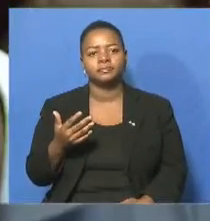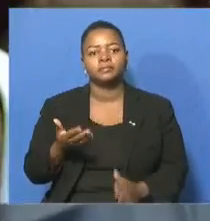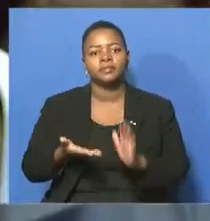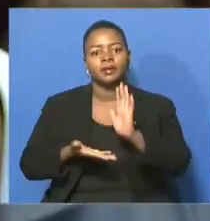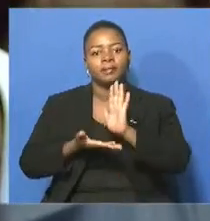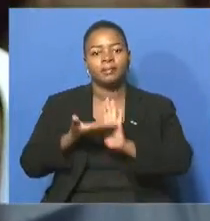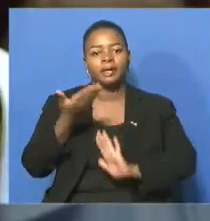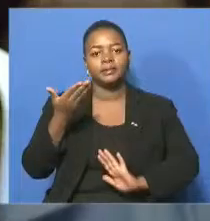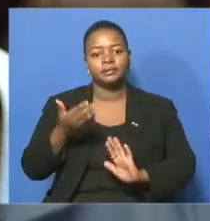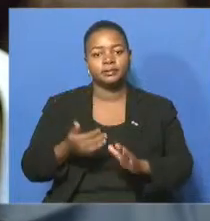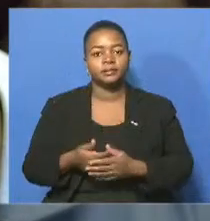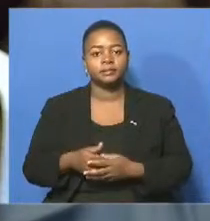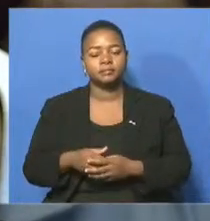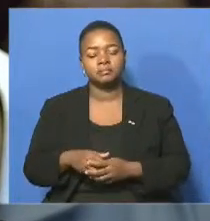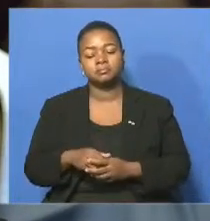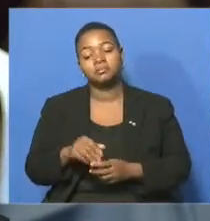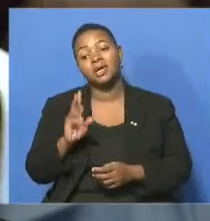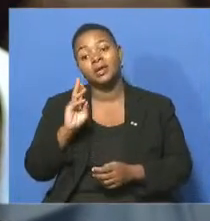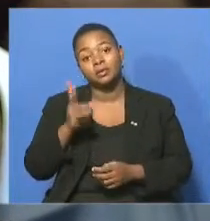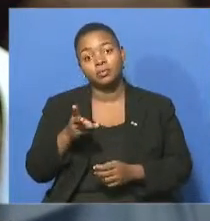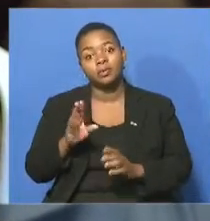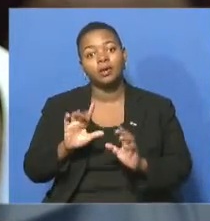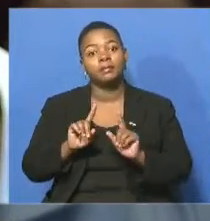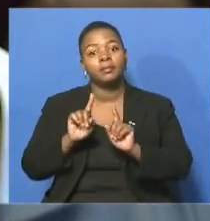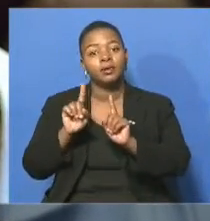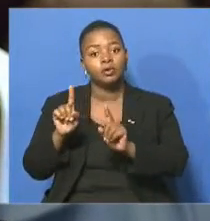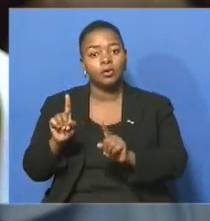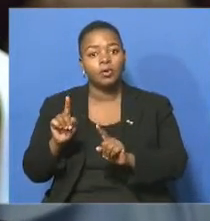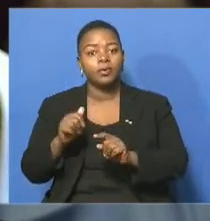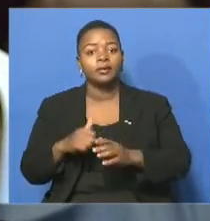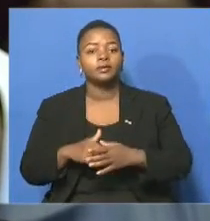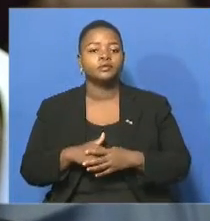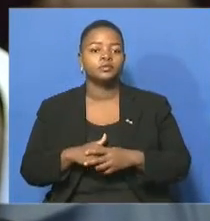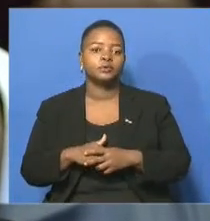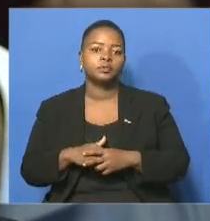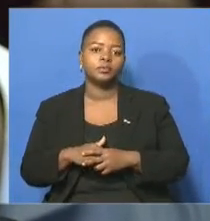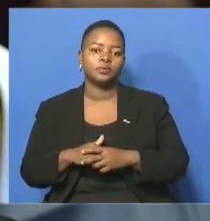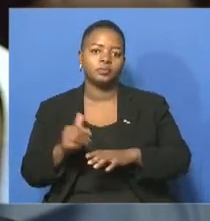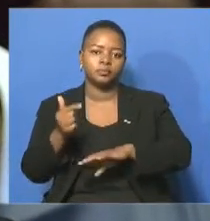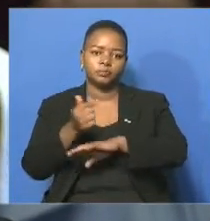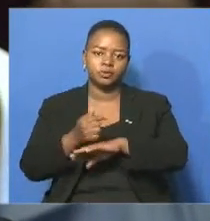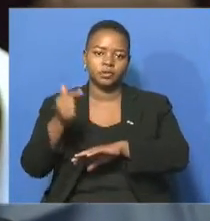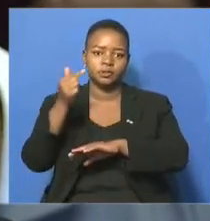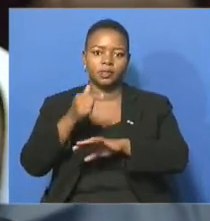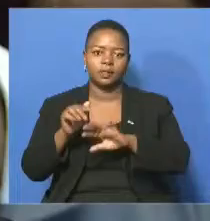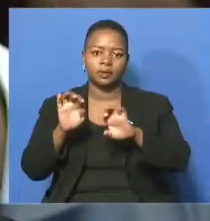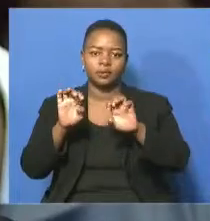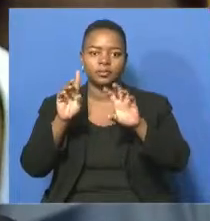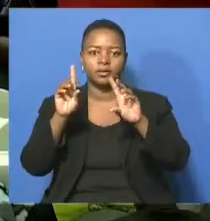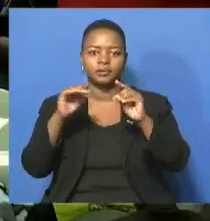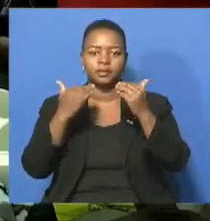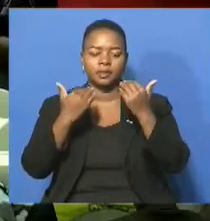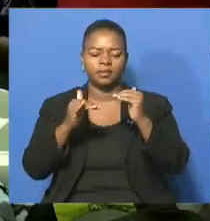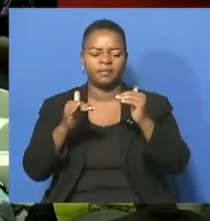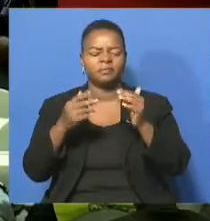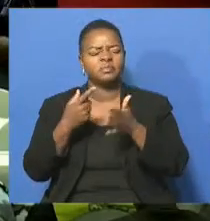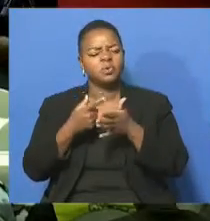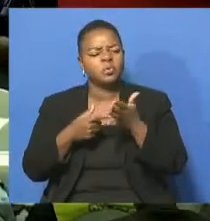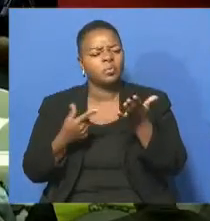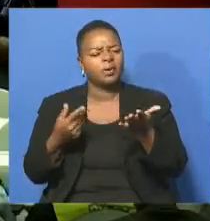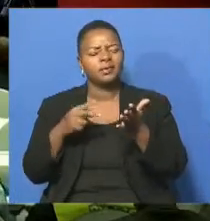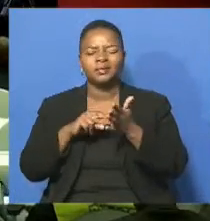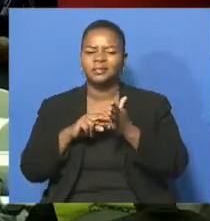passed and would be eligible for admission in tertiary institutions. What does that say